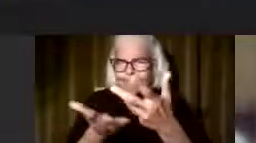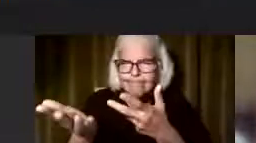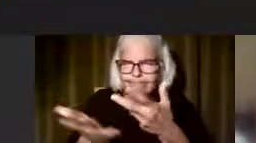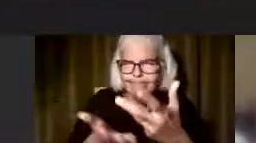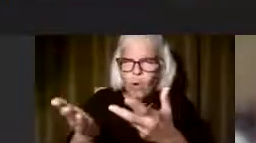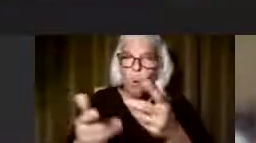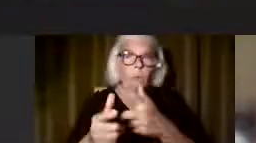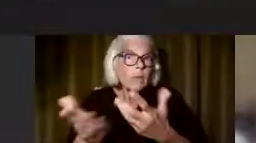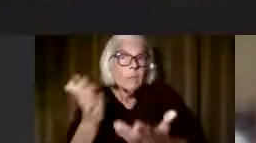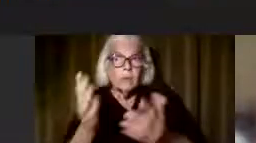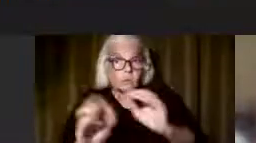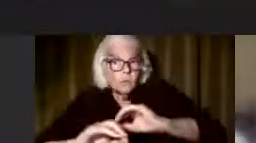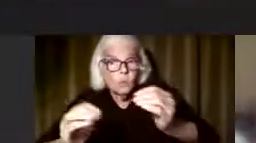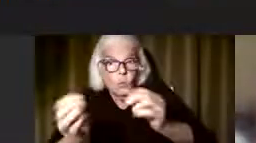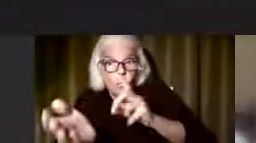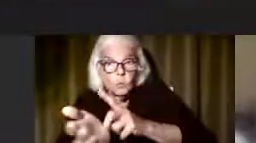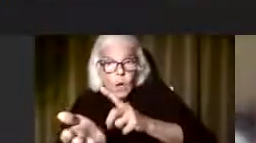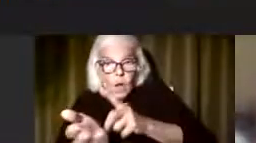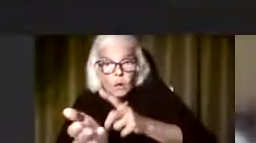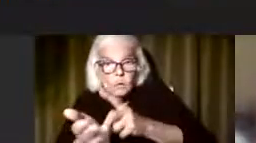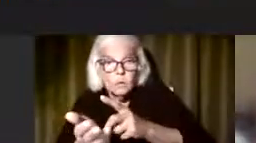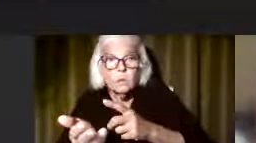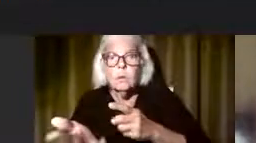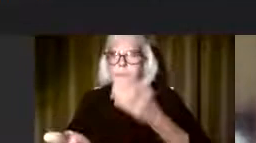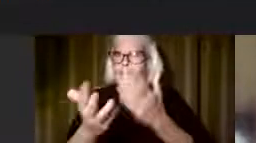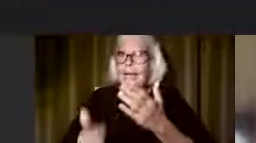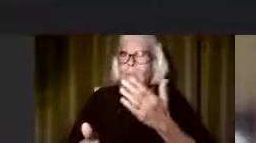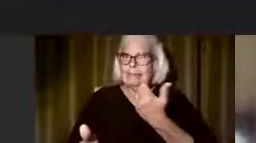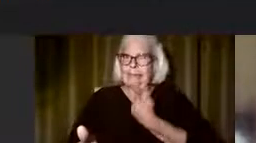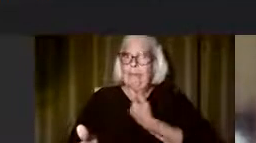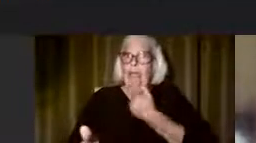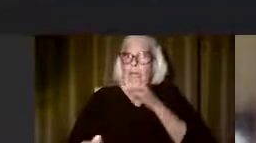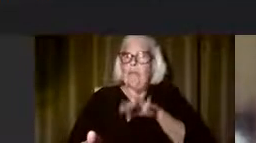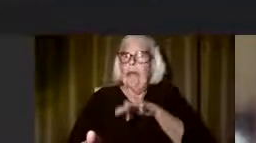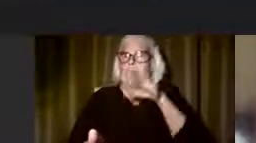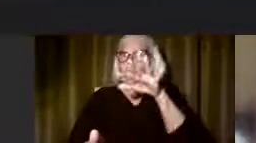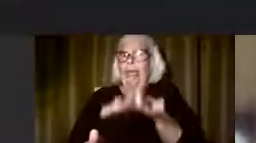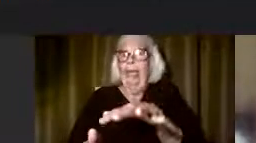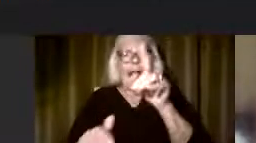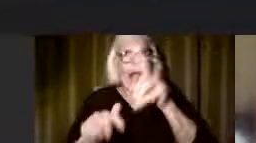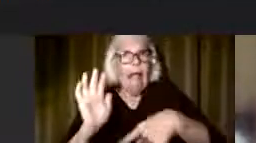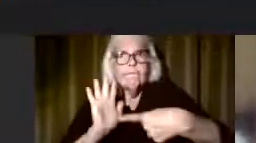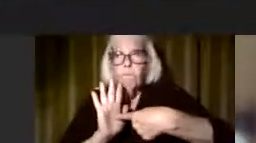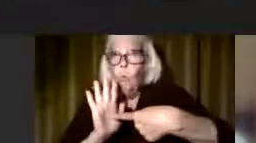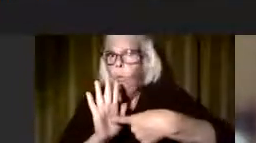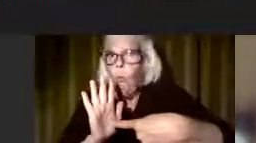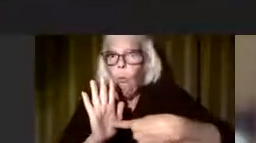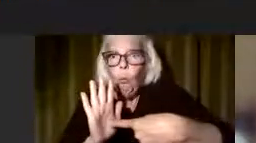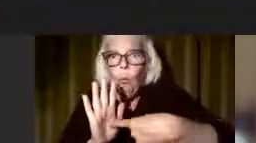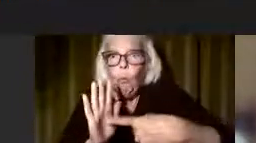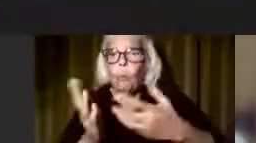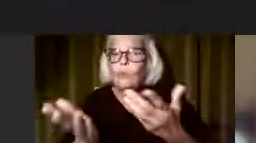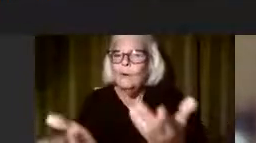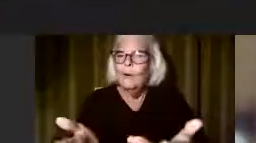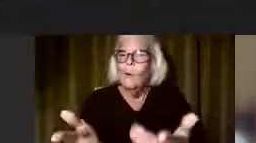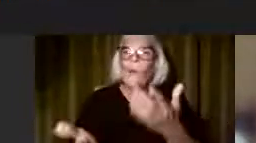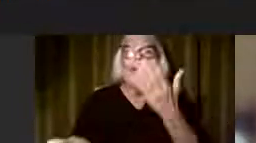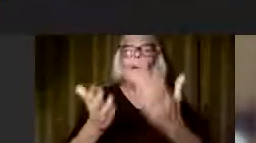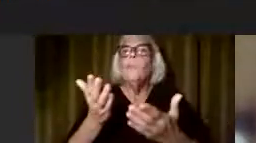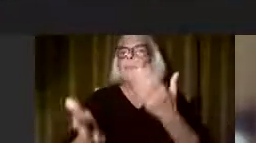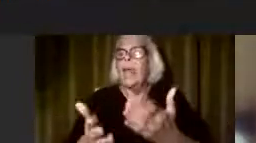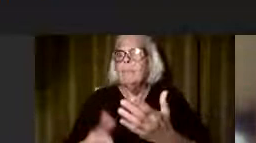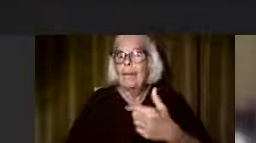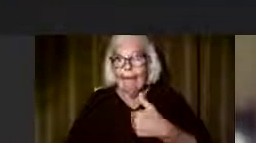insurance, having to pay an upfront cost and be reimbursed later, even if they have insurance. We know that there's some complications